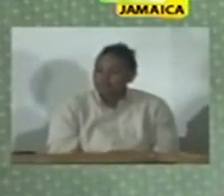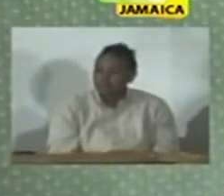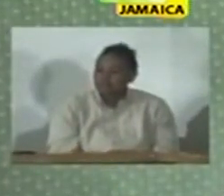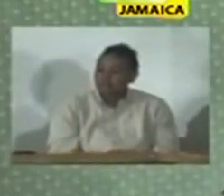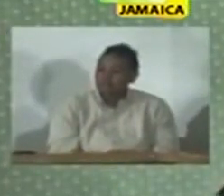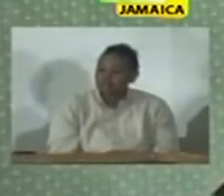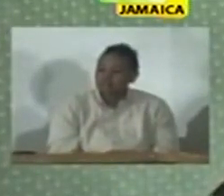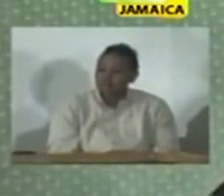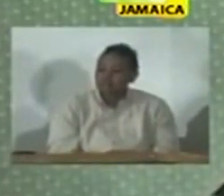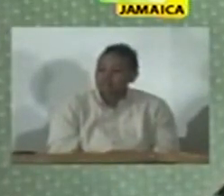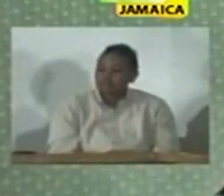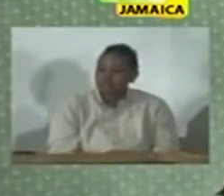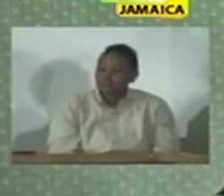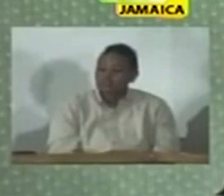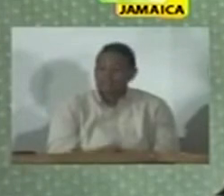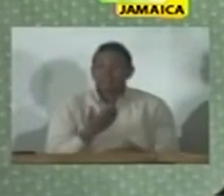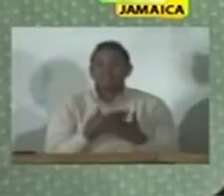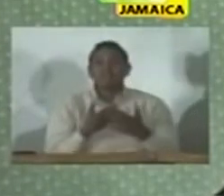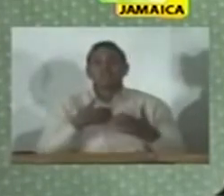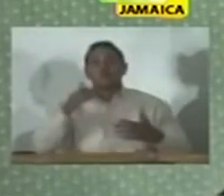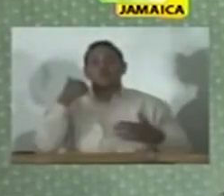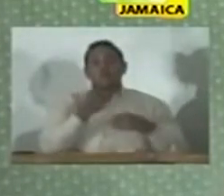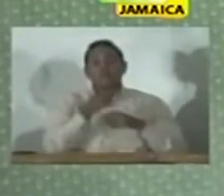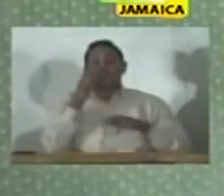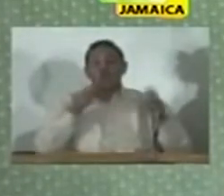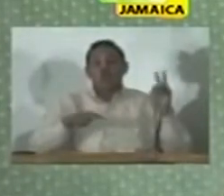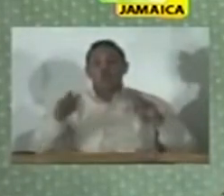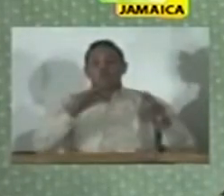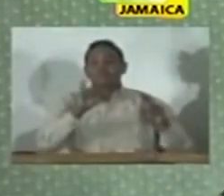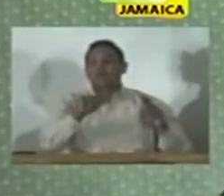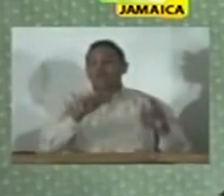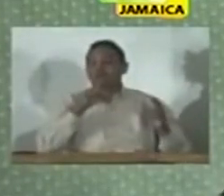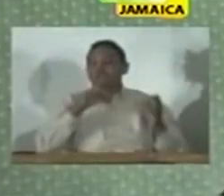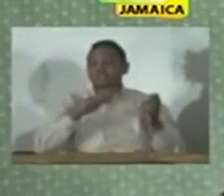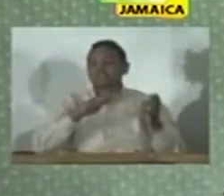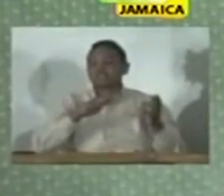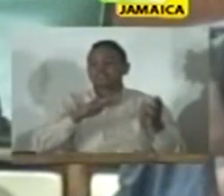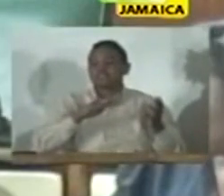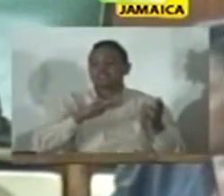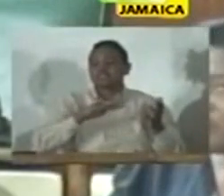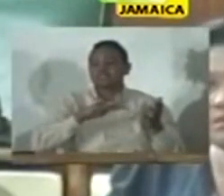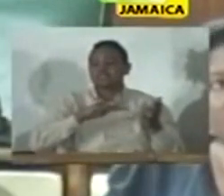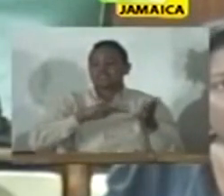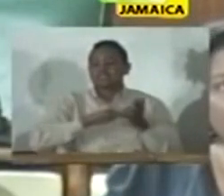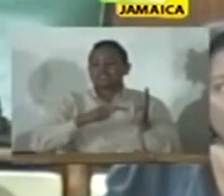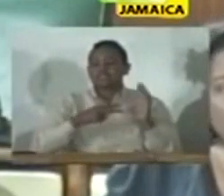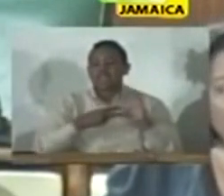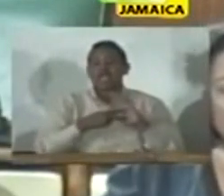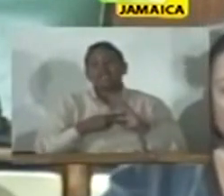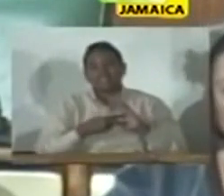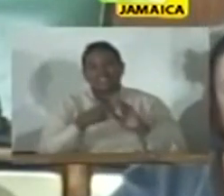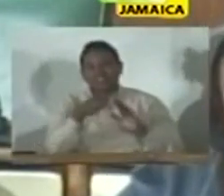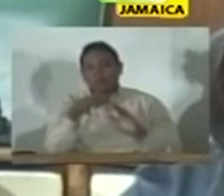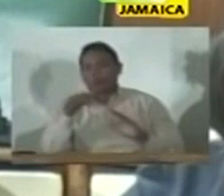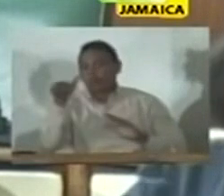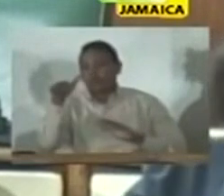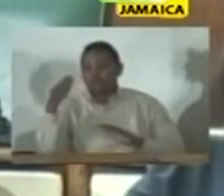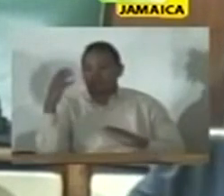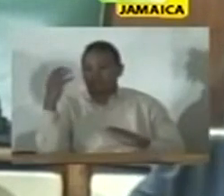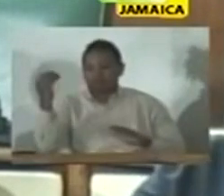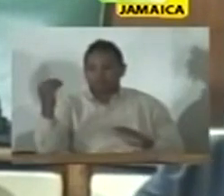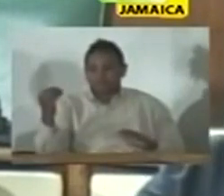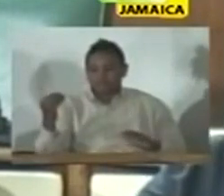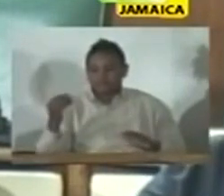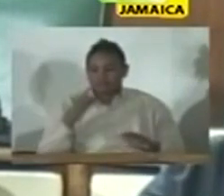perhaps I won't make the observation, but maybe this was the intended. Well, I was about to indicate, Mr. President, that though